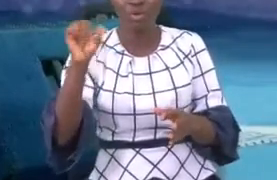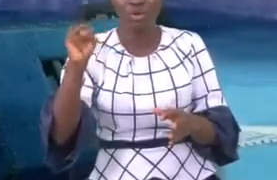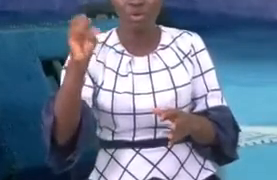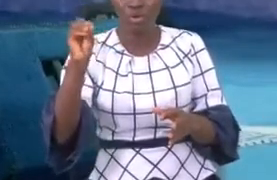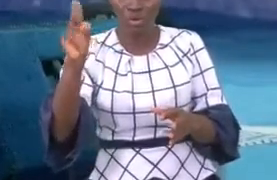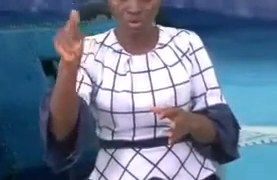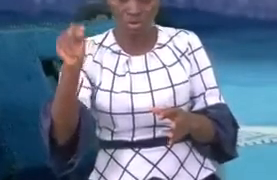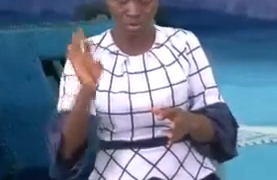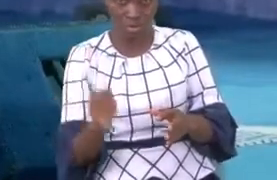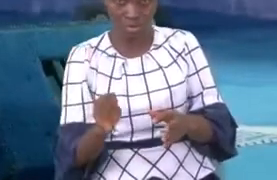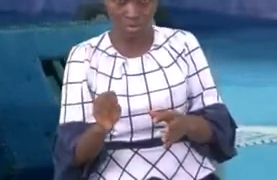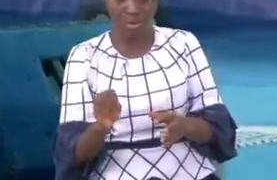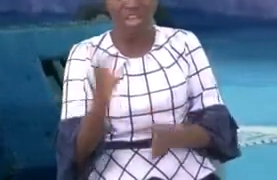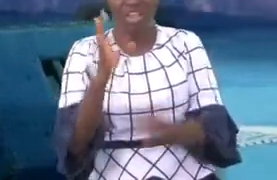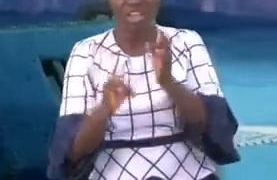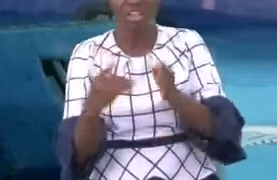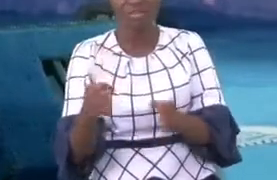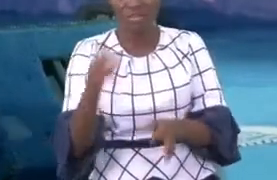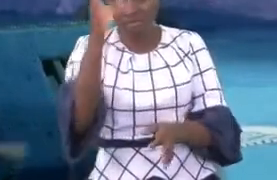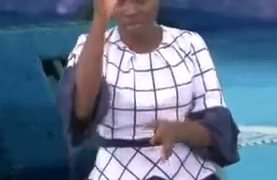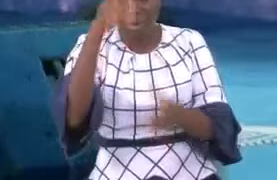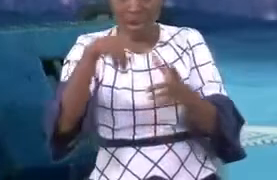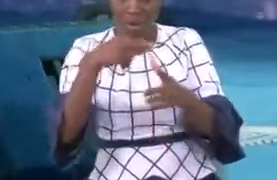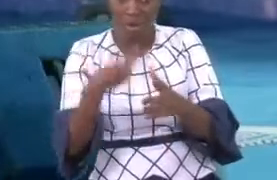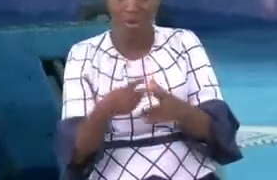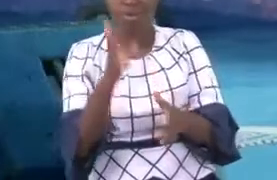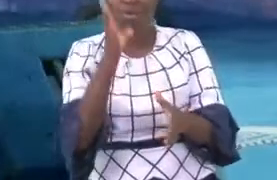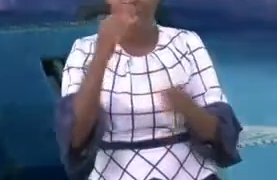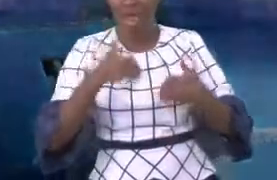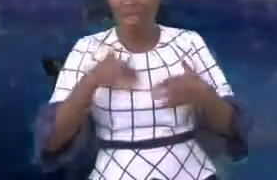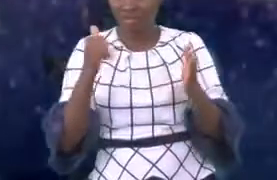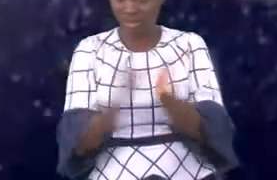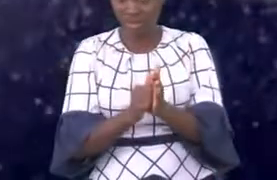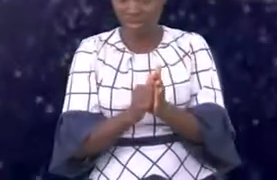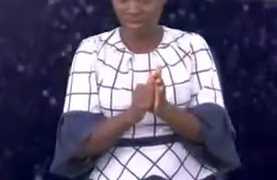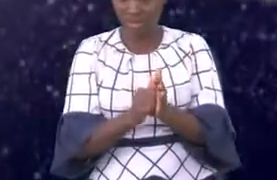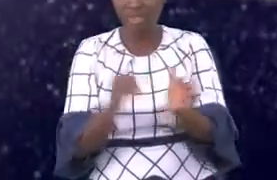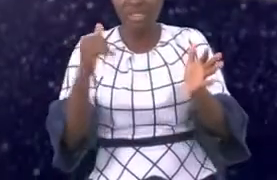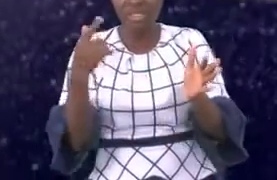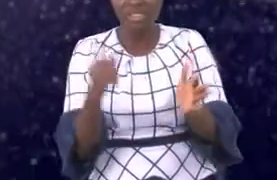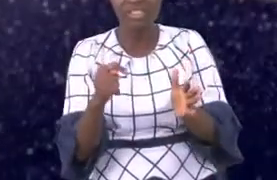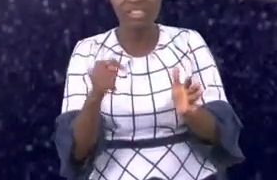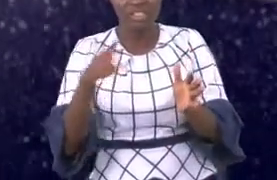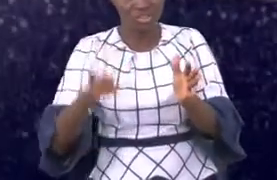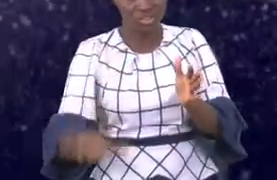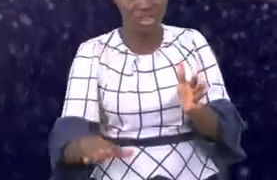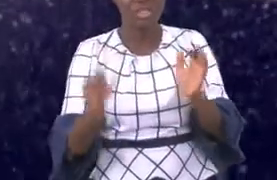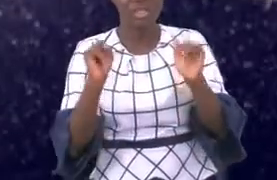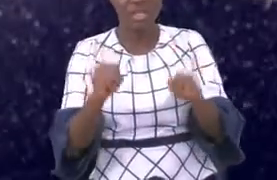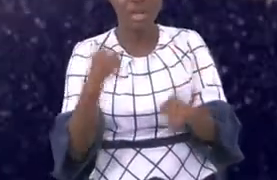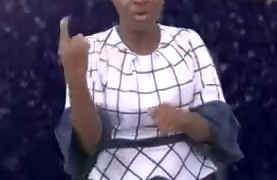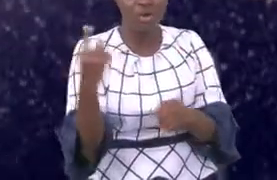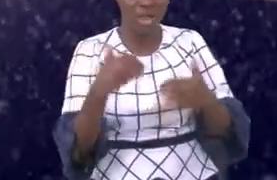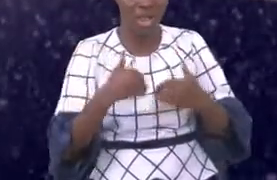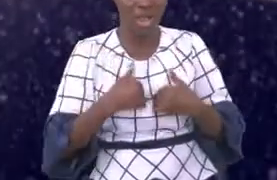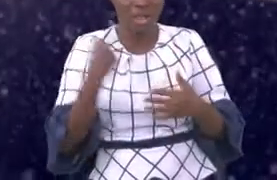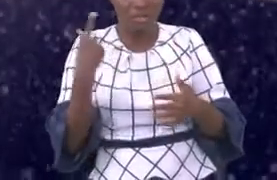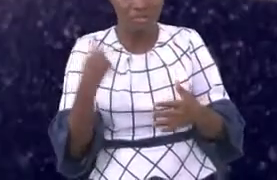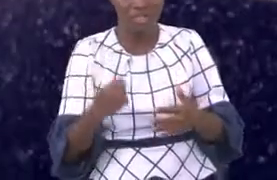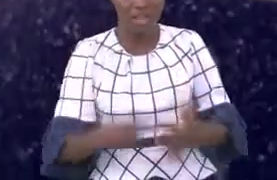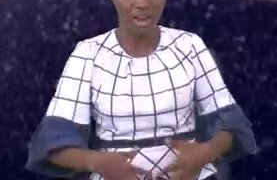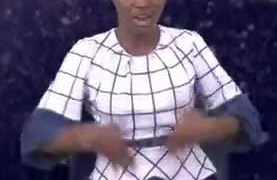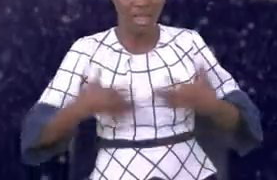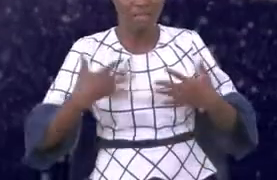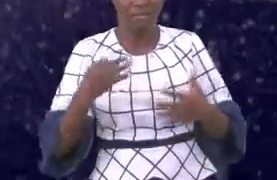the child can only have the life of the father. Now, God the Father, he has